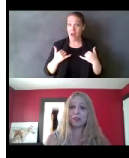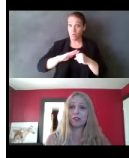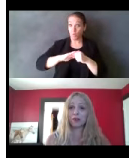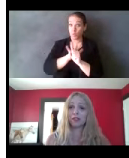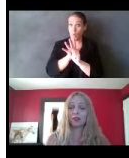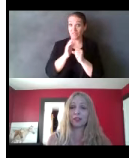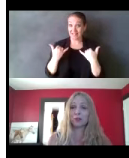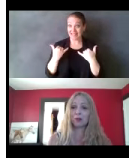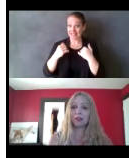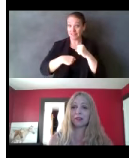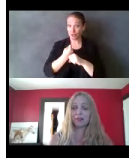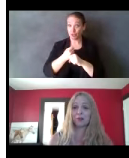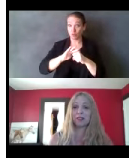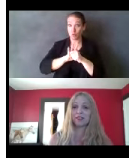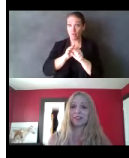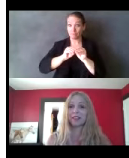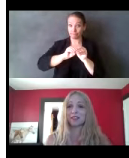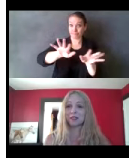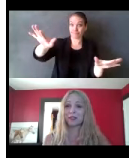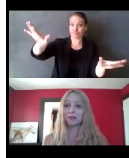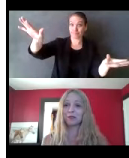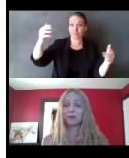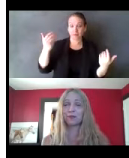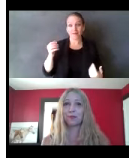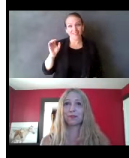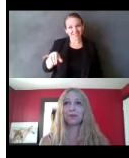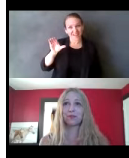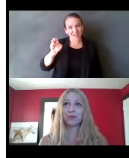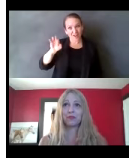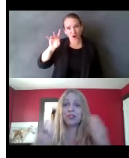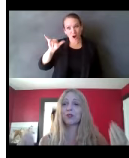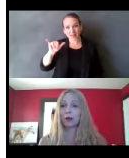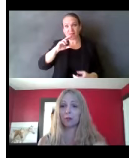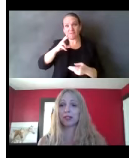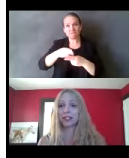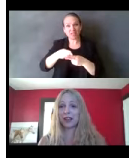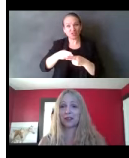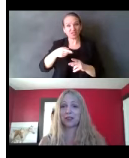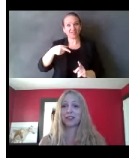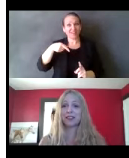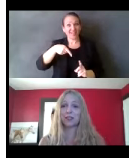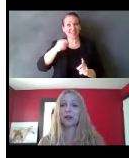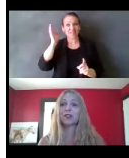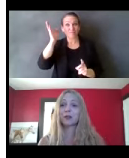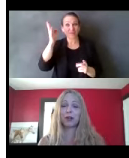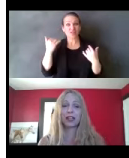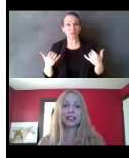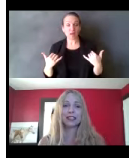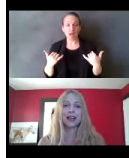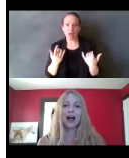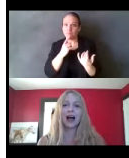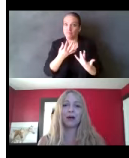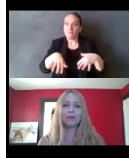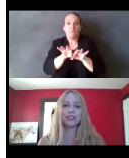Carly mentioned earlier, that's one of the reasons that this feature that we're putting together is especially